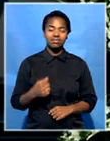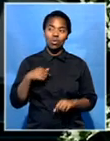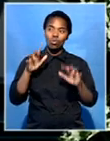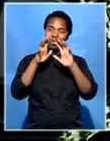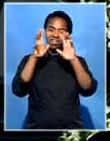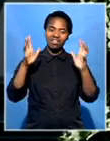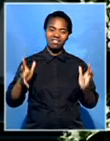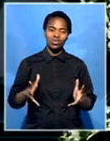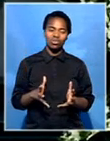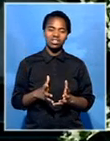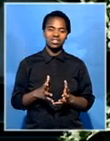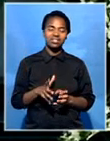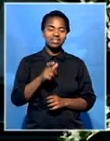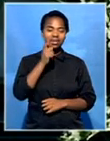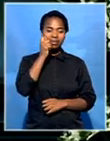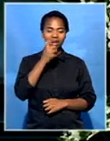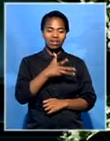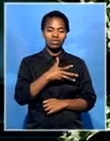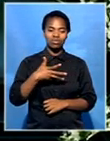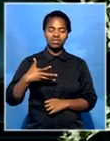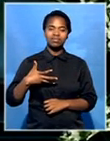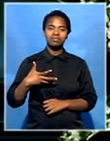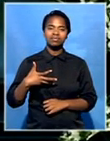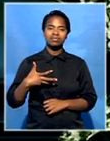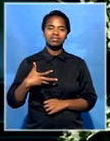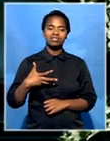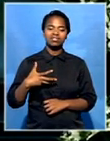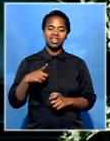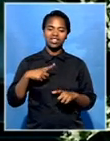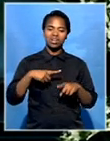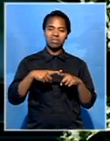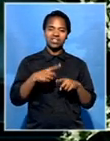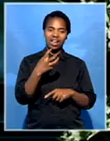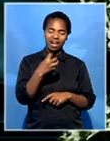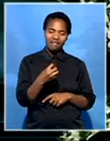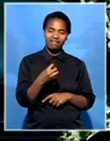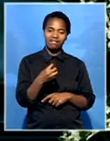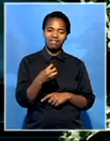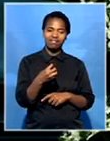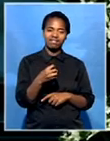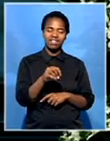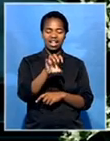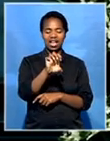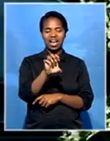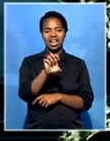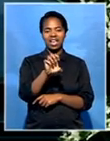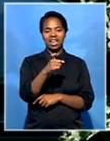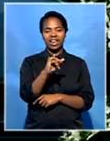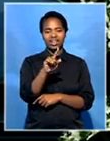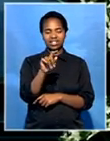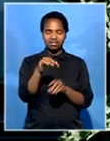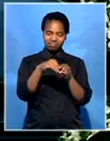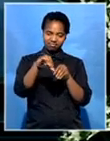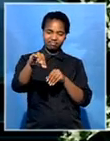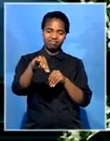stage, and all the men and women merely players. They have their exits, and they have their